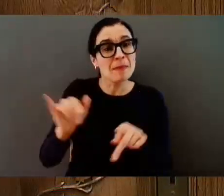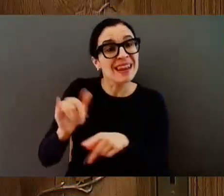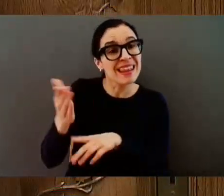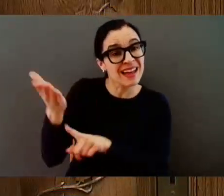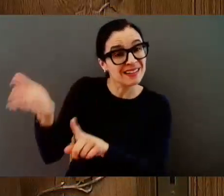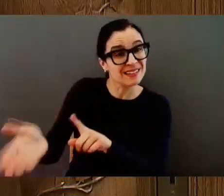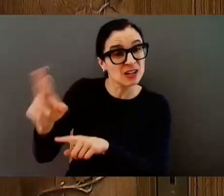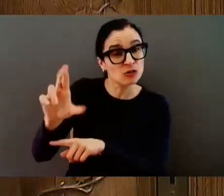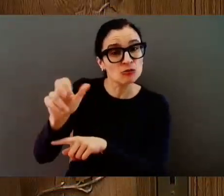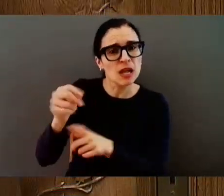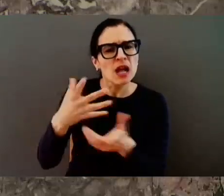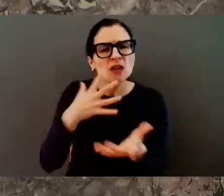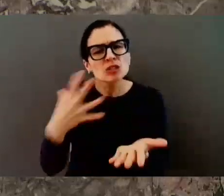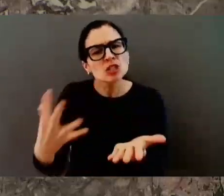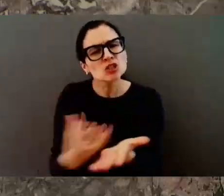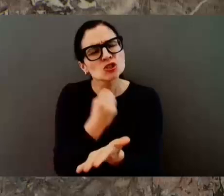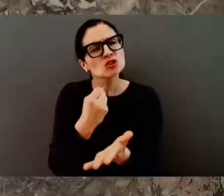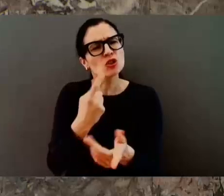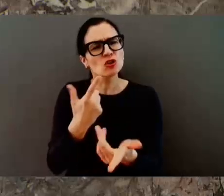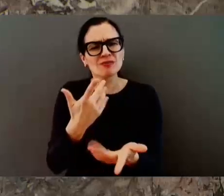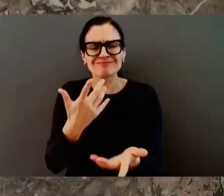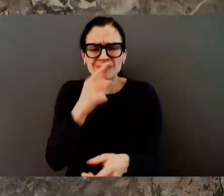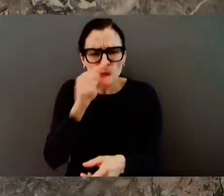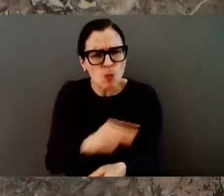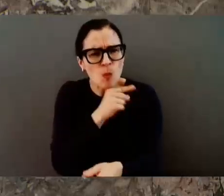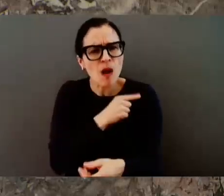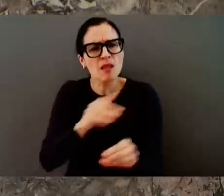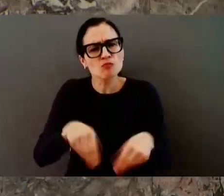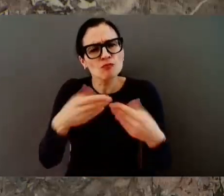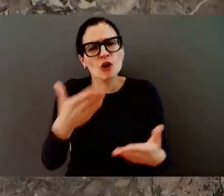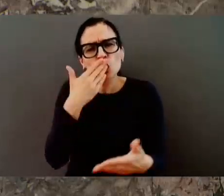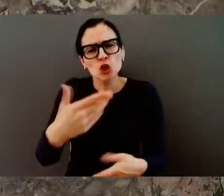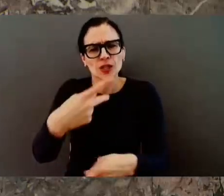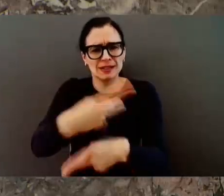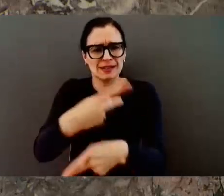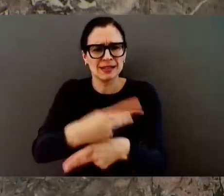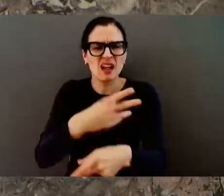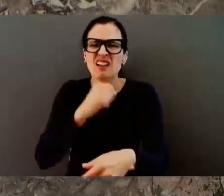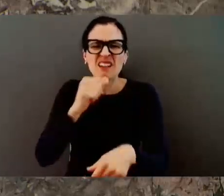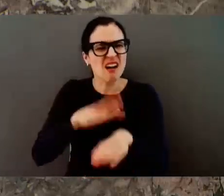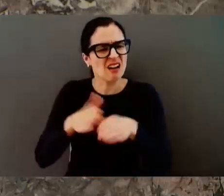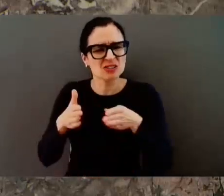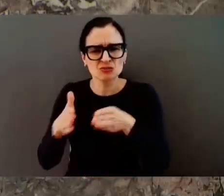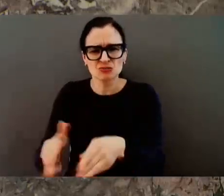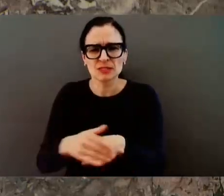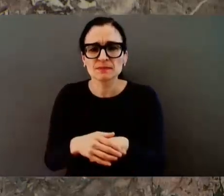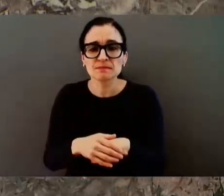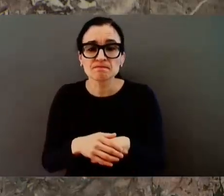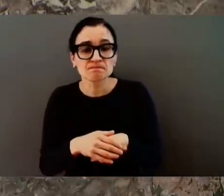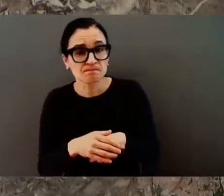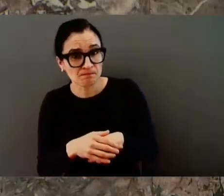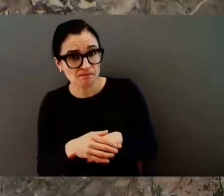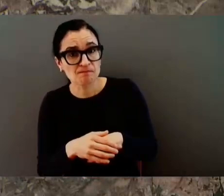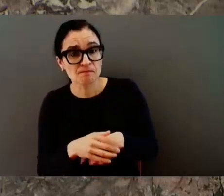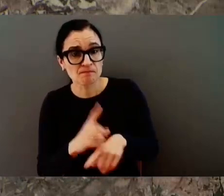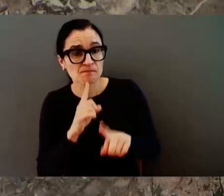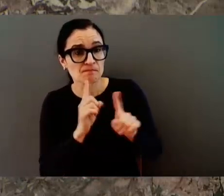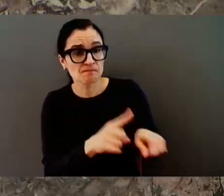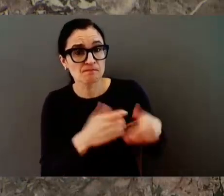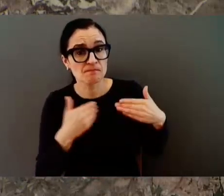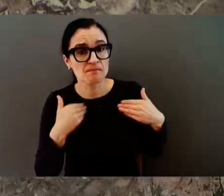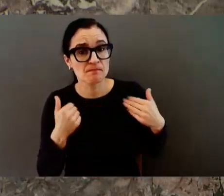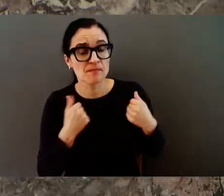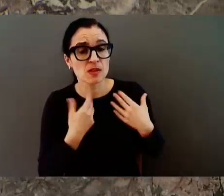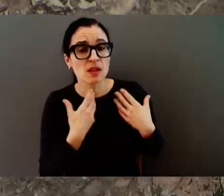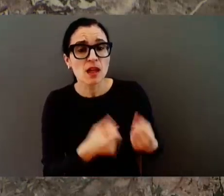Minister of Health. Thank you again, Honourable Speaker, and thank you again to the member for the question. It was not this government that took the